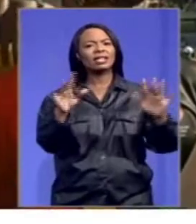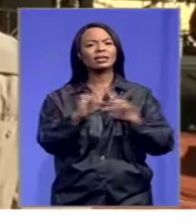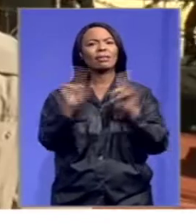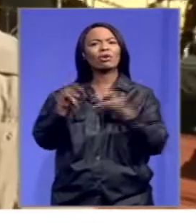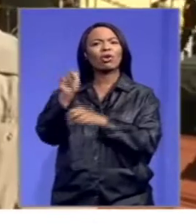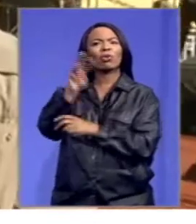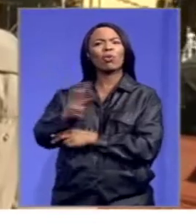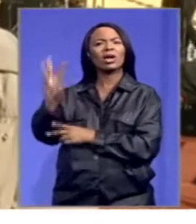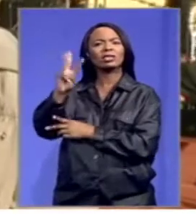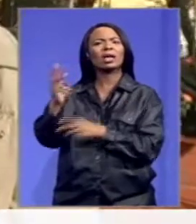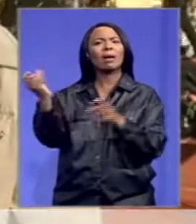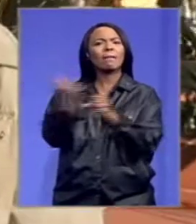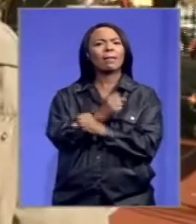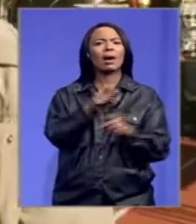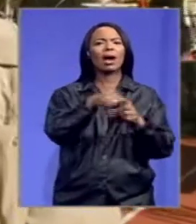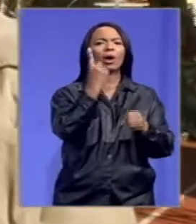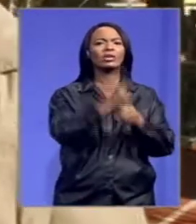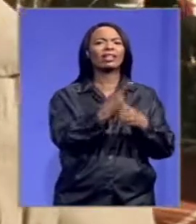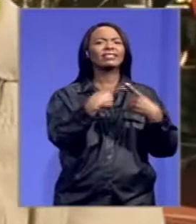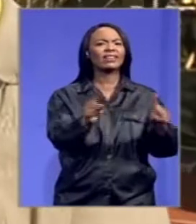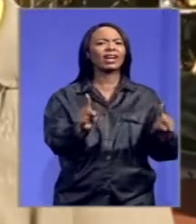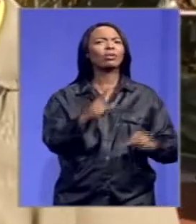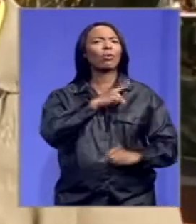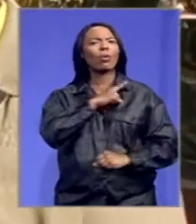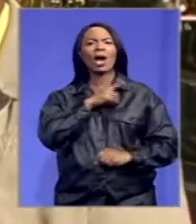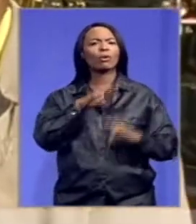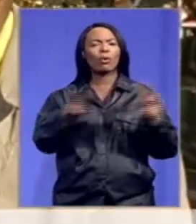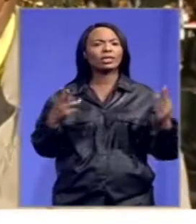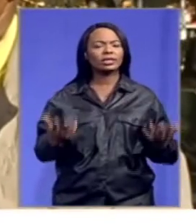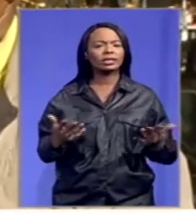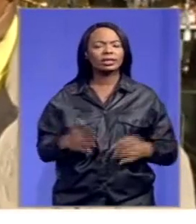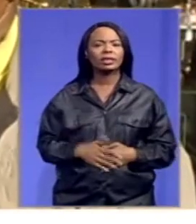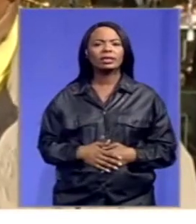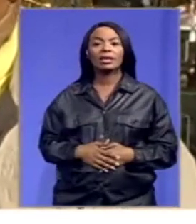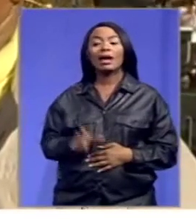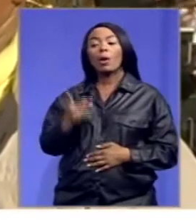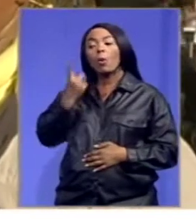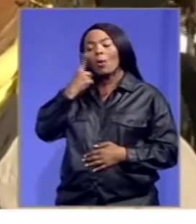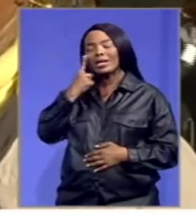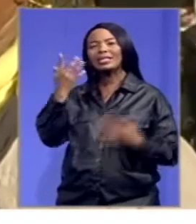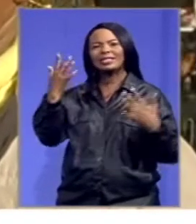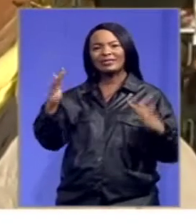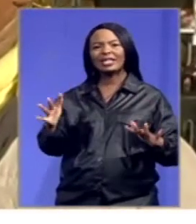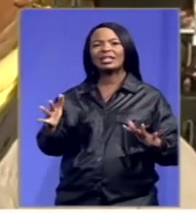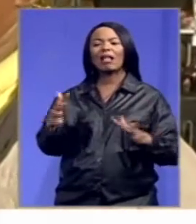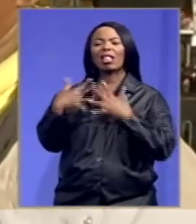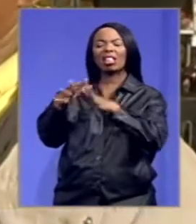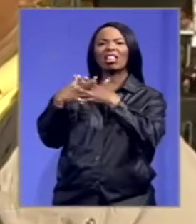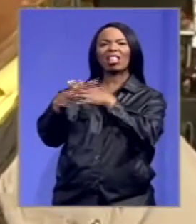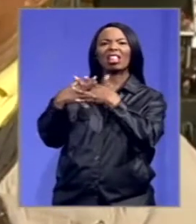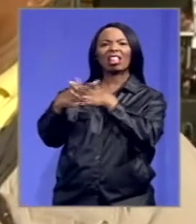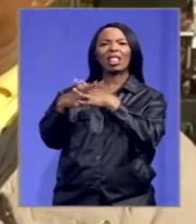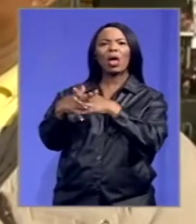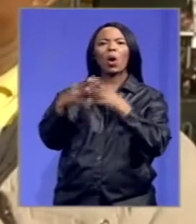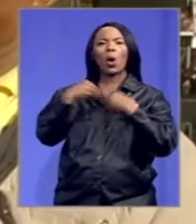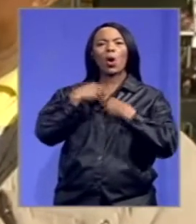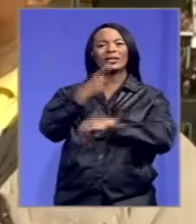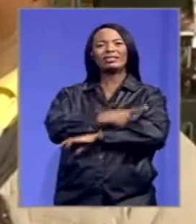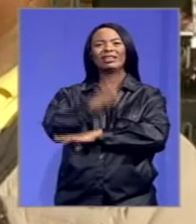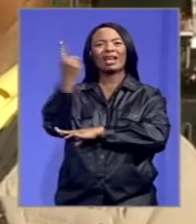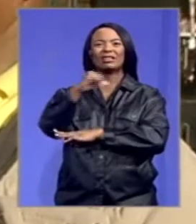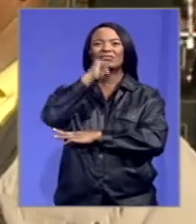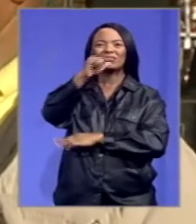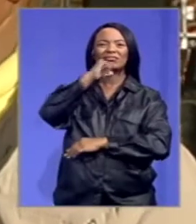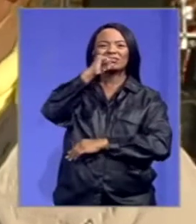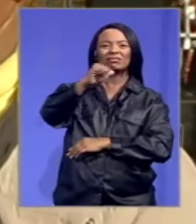know. This is a sad moment that one had witnessed where workers disrupted their own day.